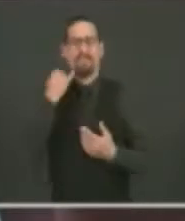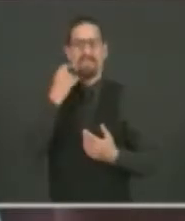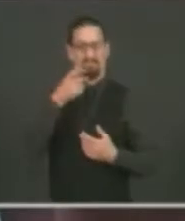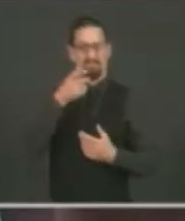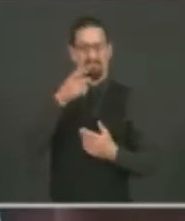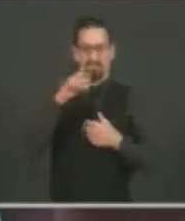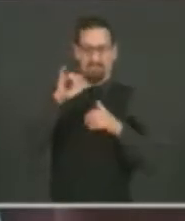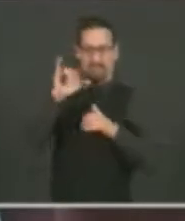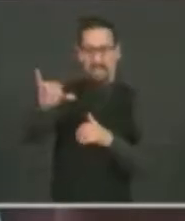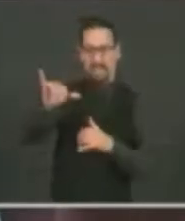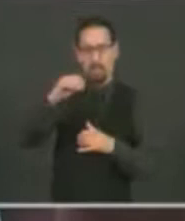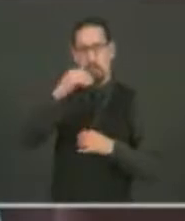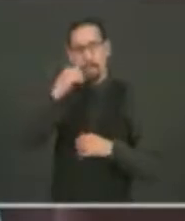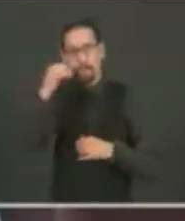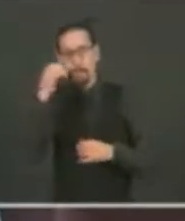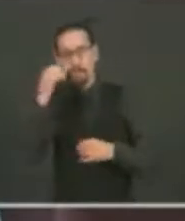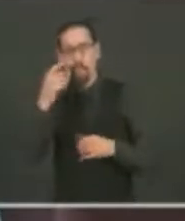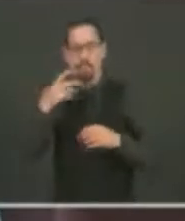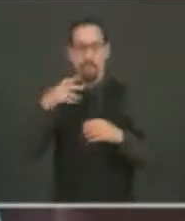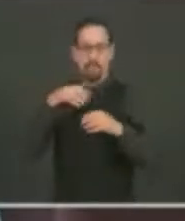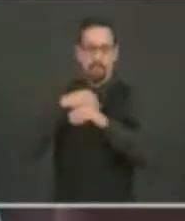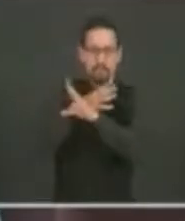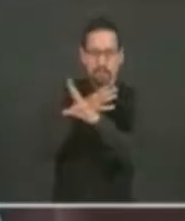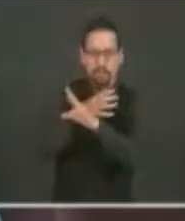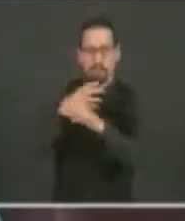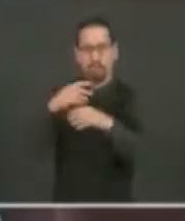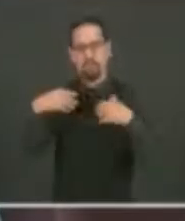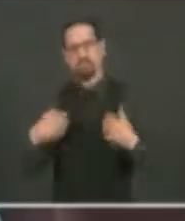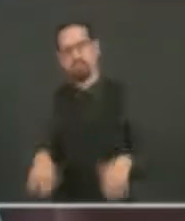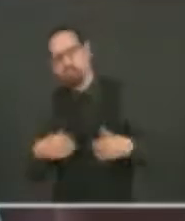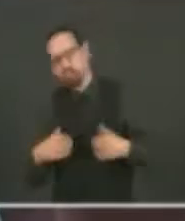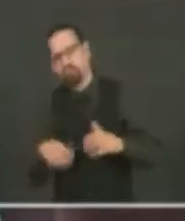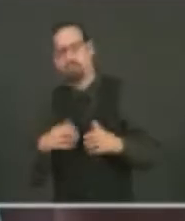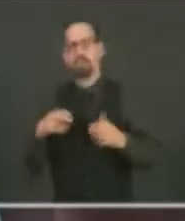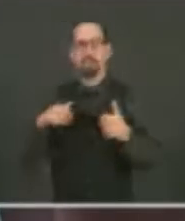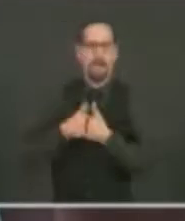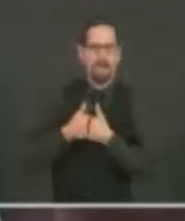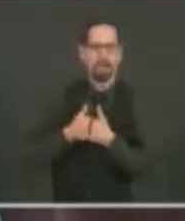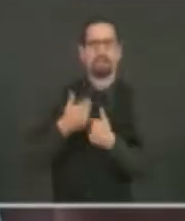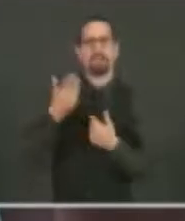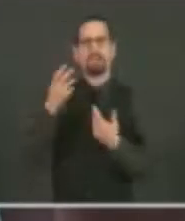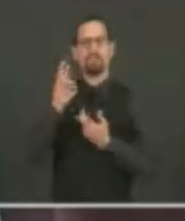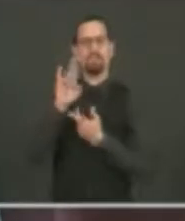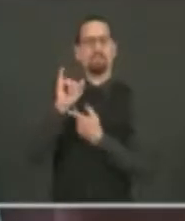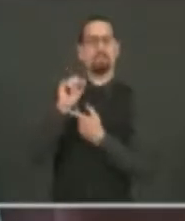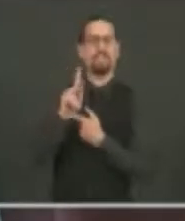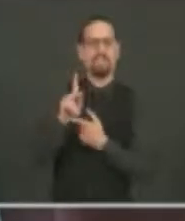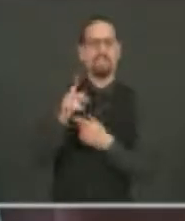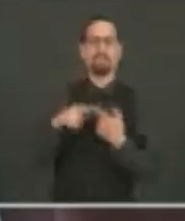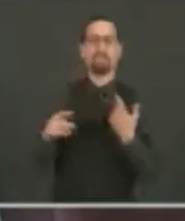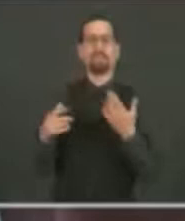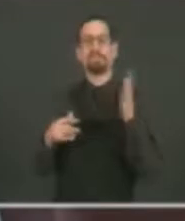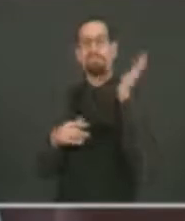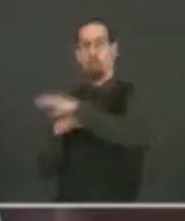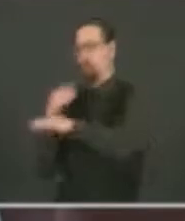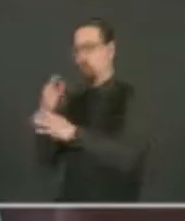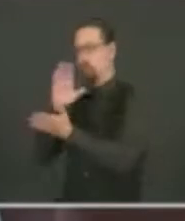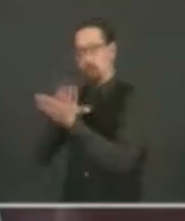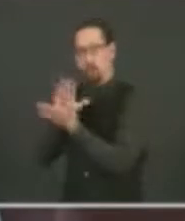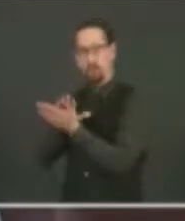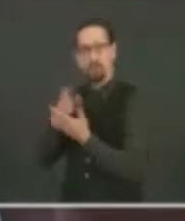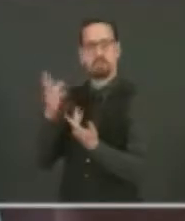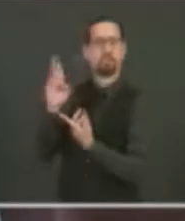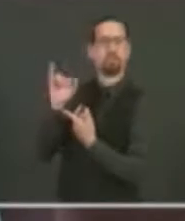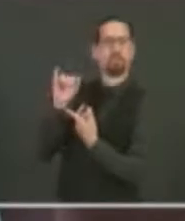that people will get sick. There's a guarantee that they're going to fall behind, suffer mental illness,